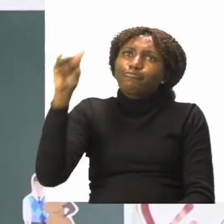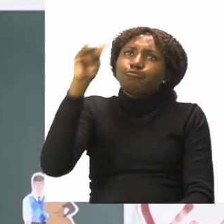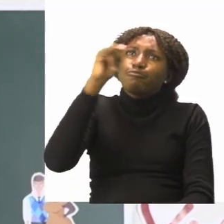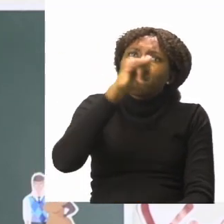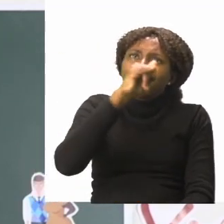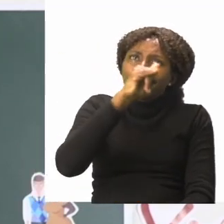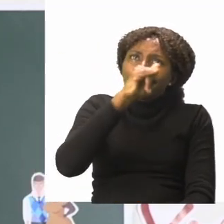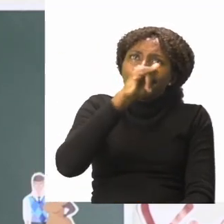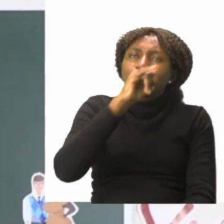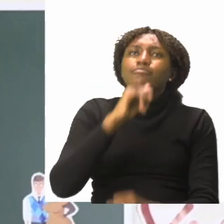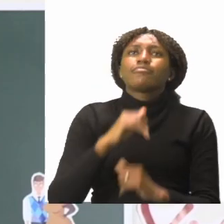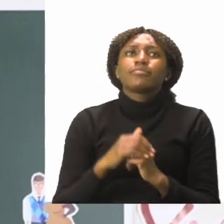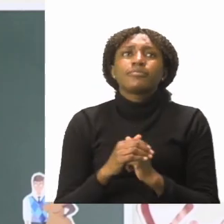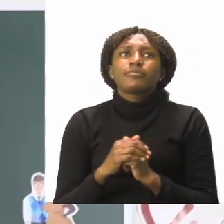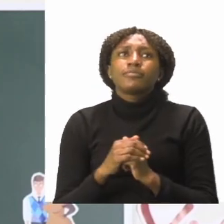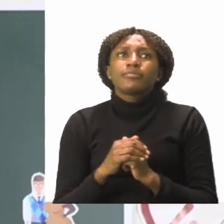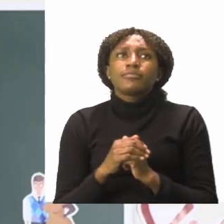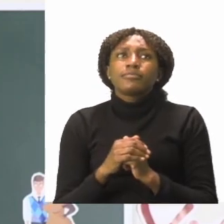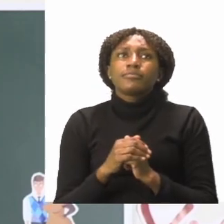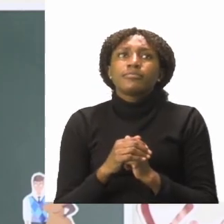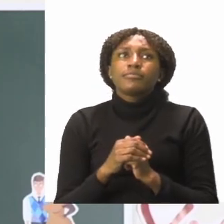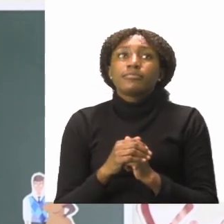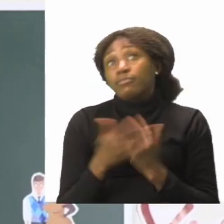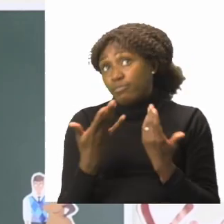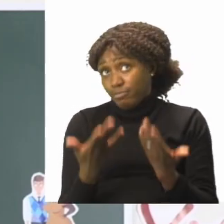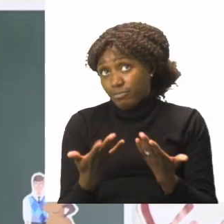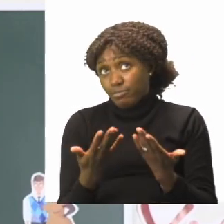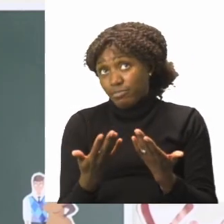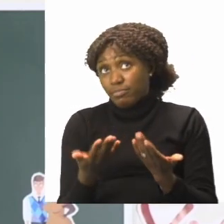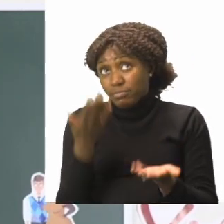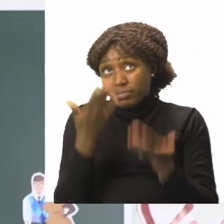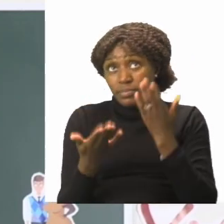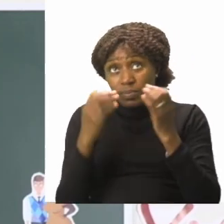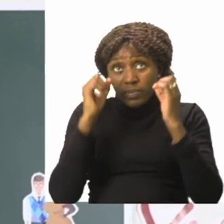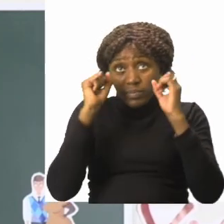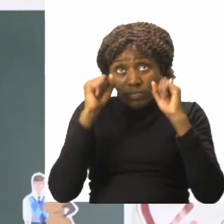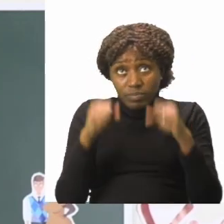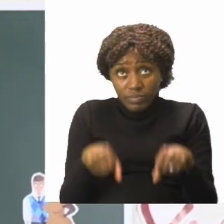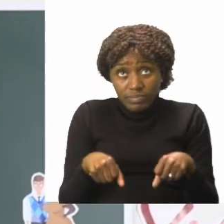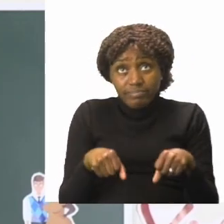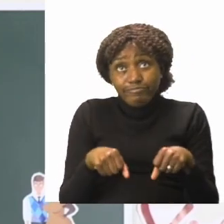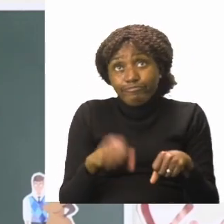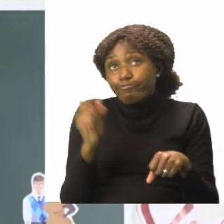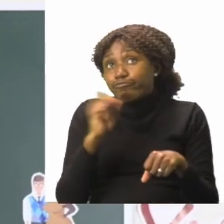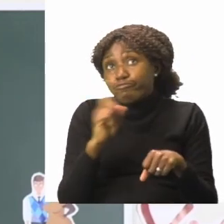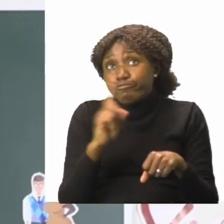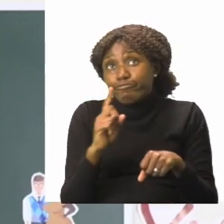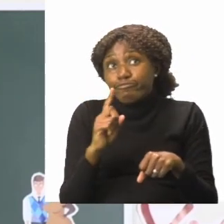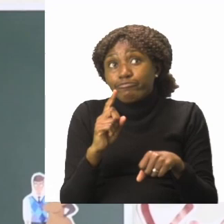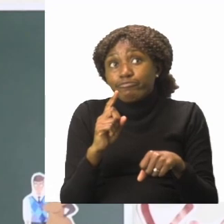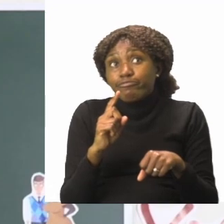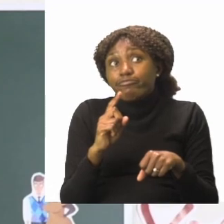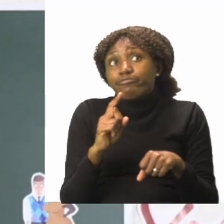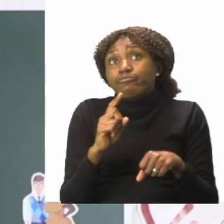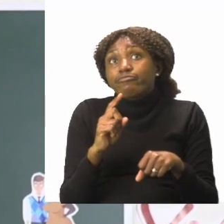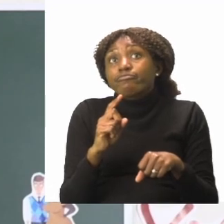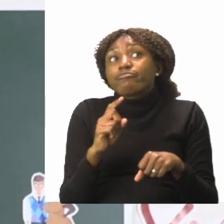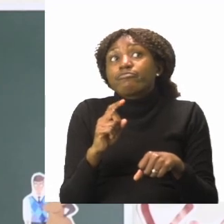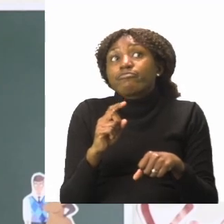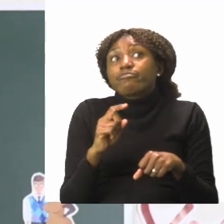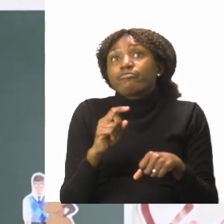aeroplane. Now the two occupations you can have with the airplane that we're going to talk about today is